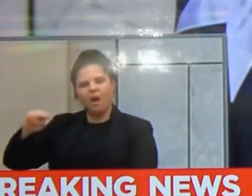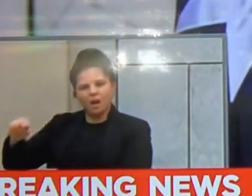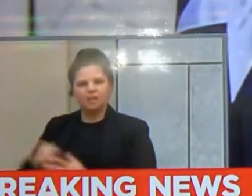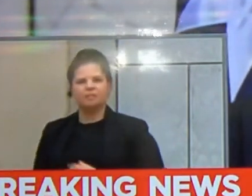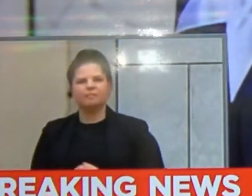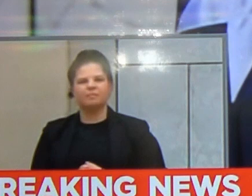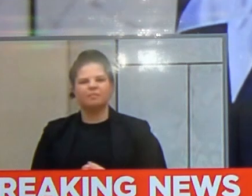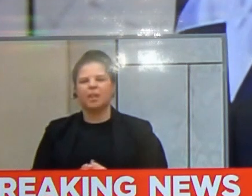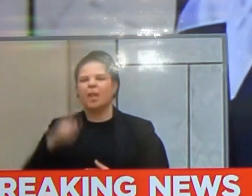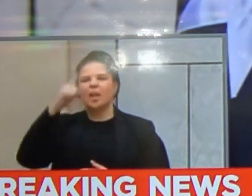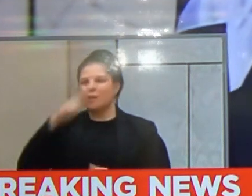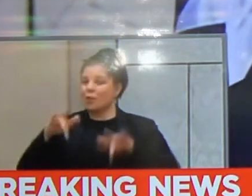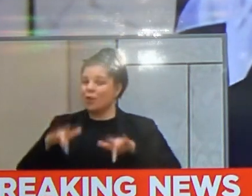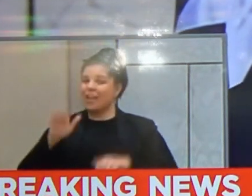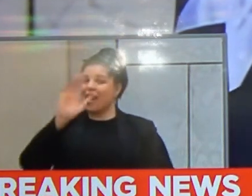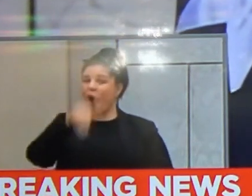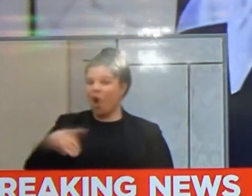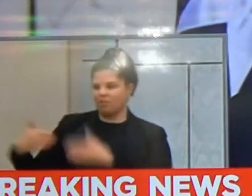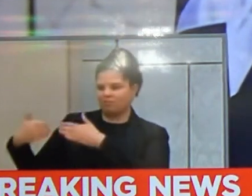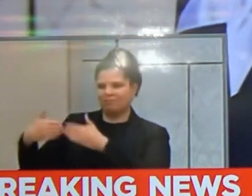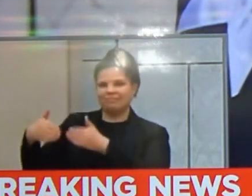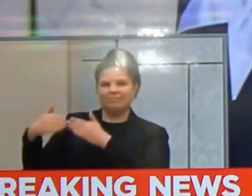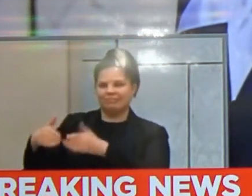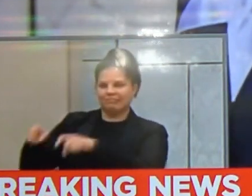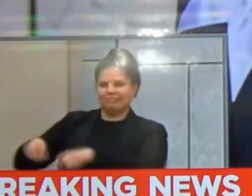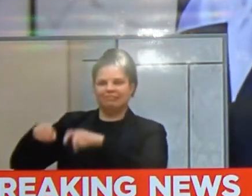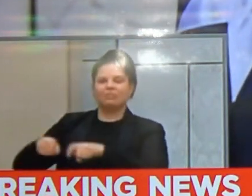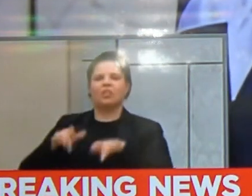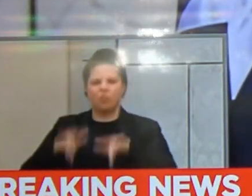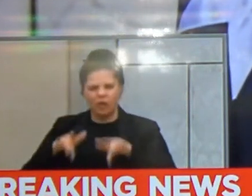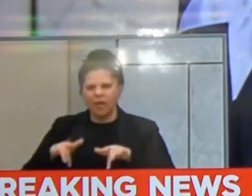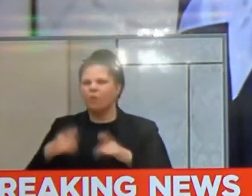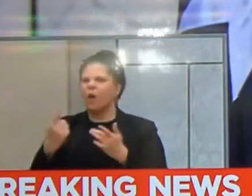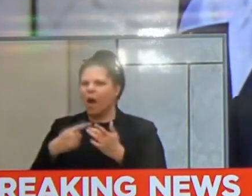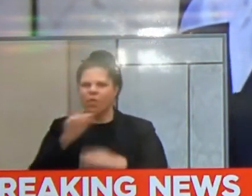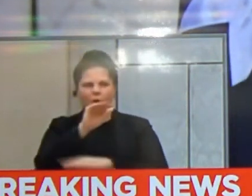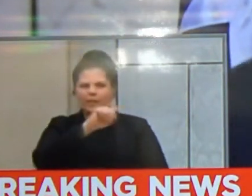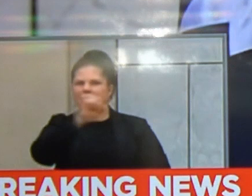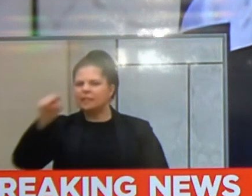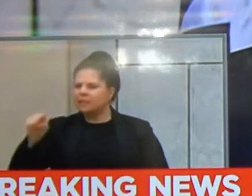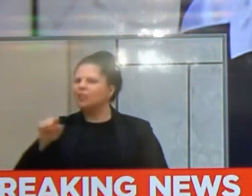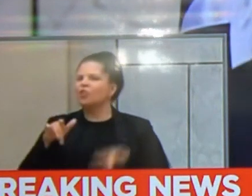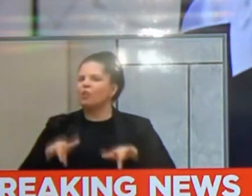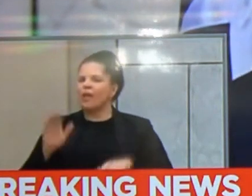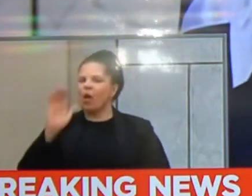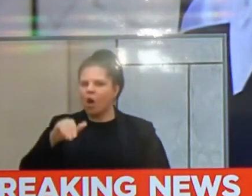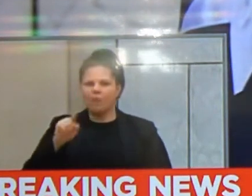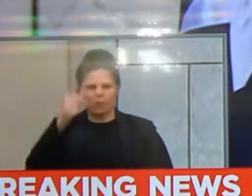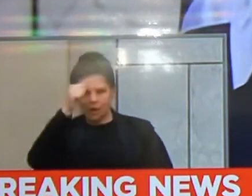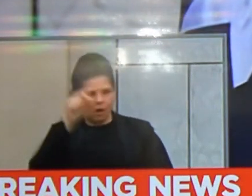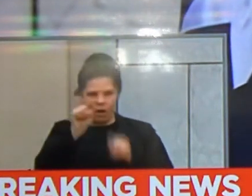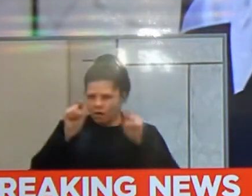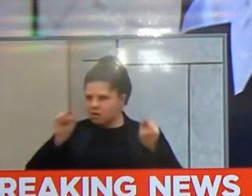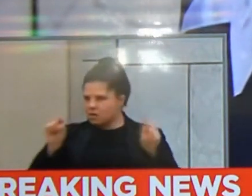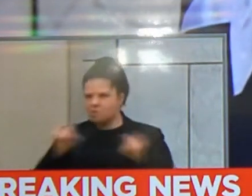of issues with people that have contracted the virus from overseas, but we are in control of those issues. The